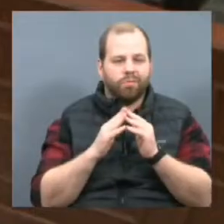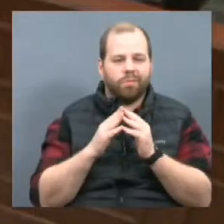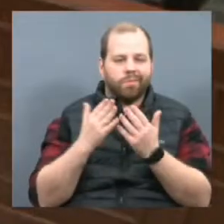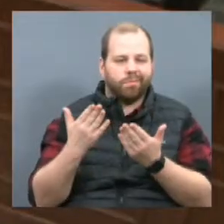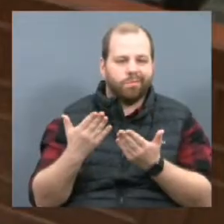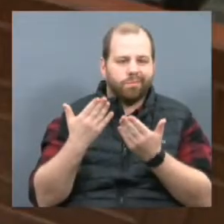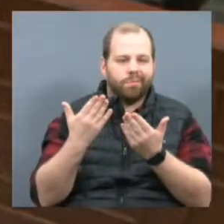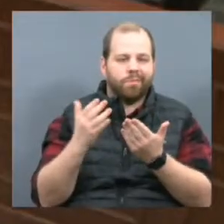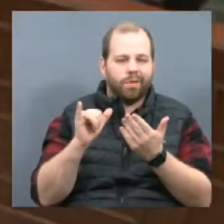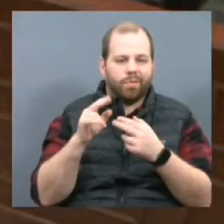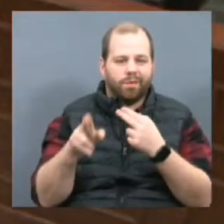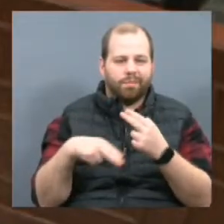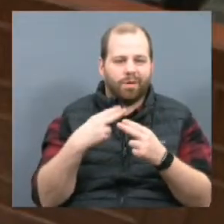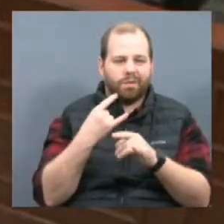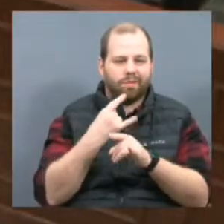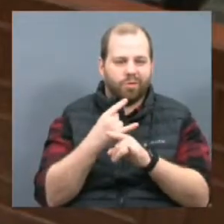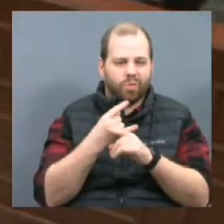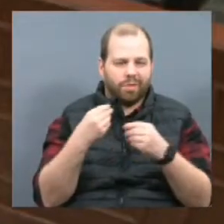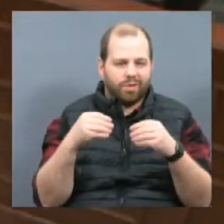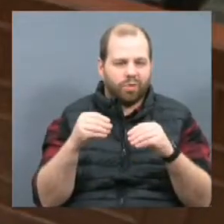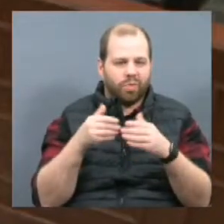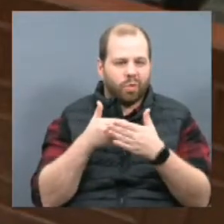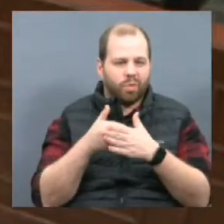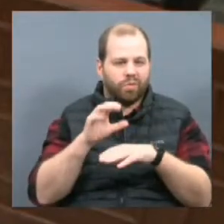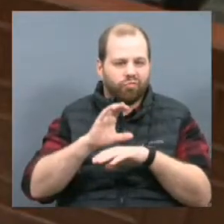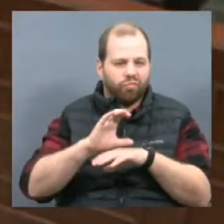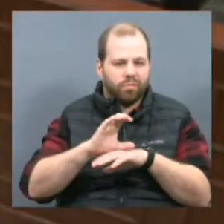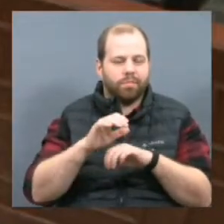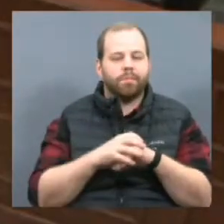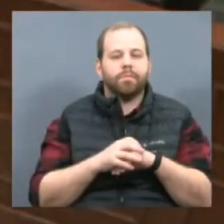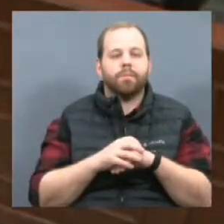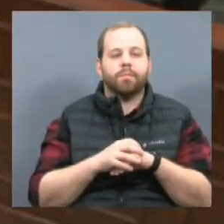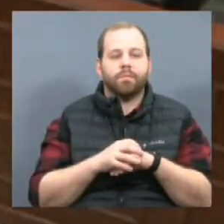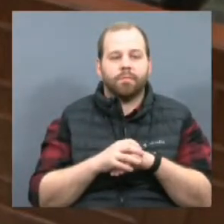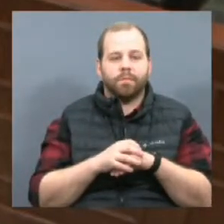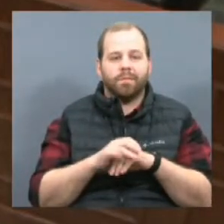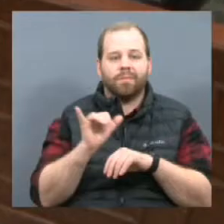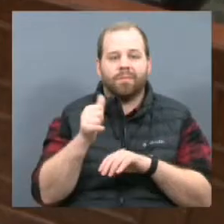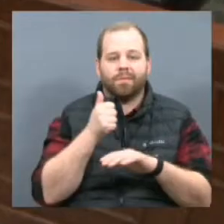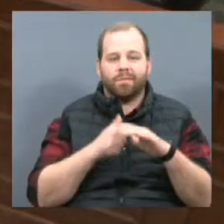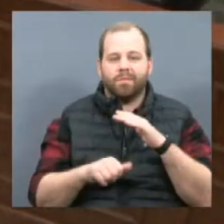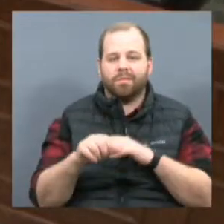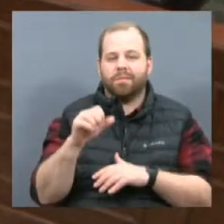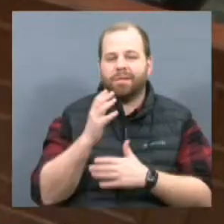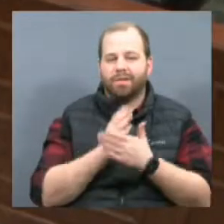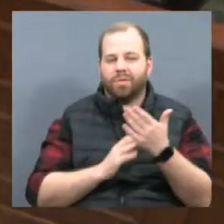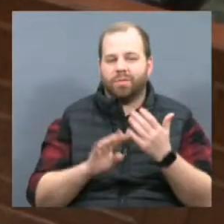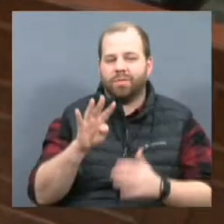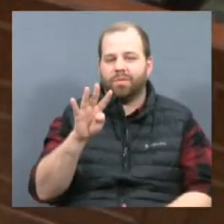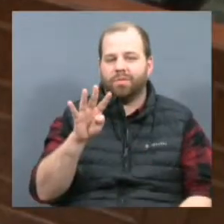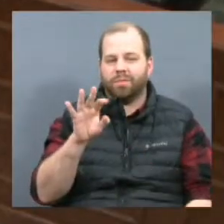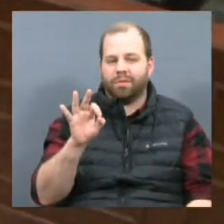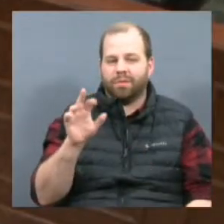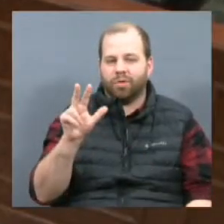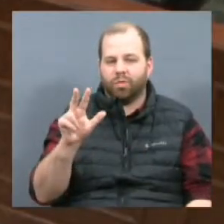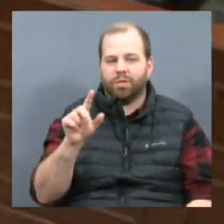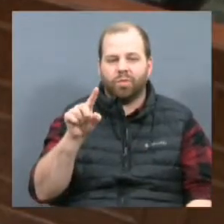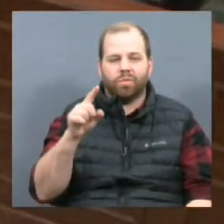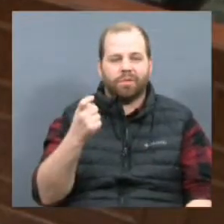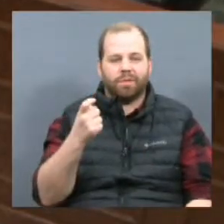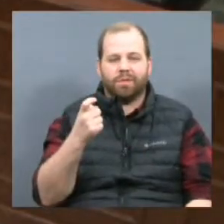to alcohol sales near churches. And that comes under section 493, and you cannot